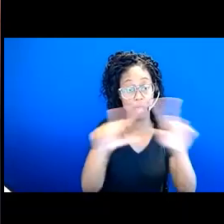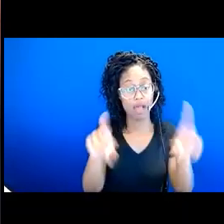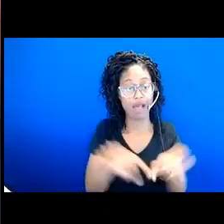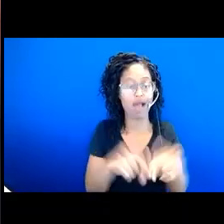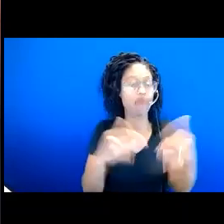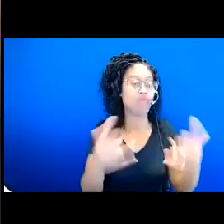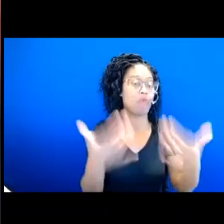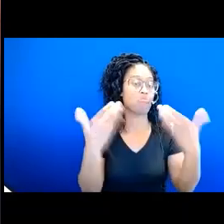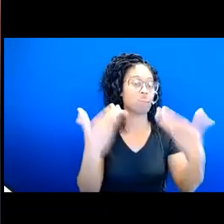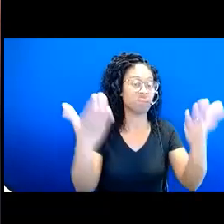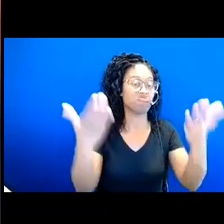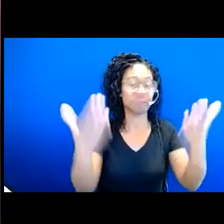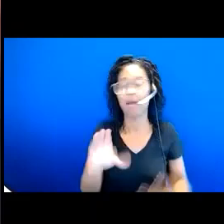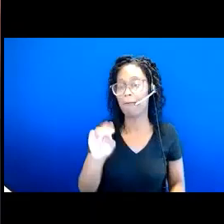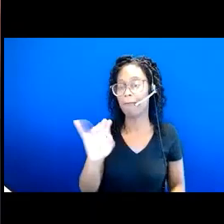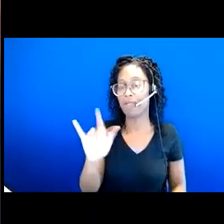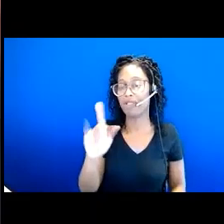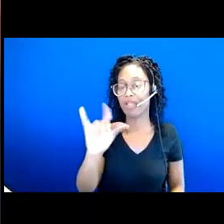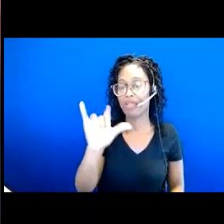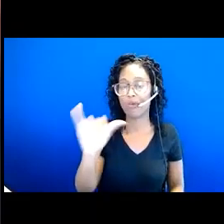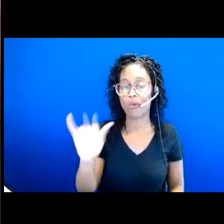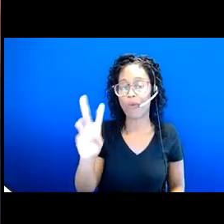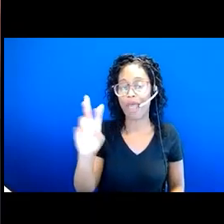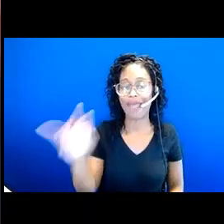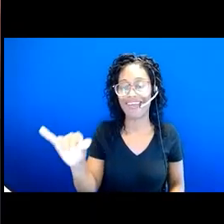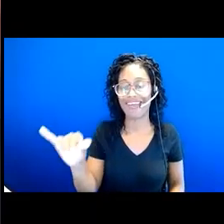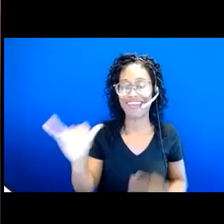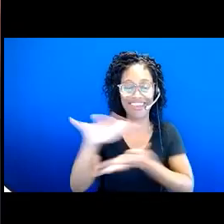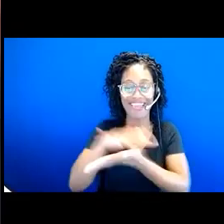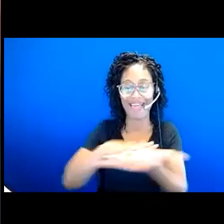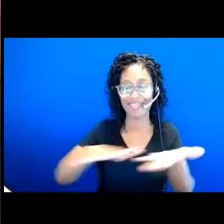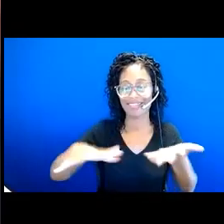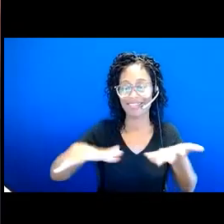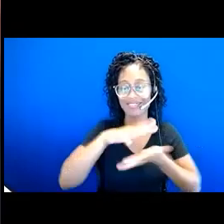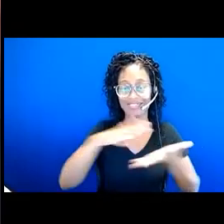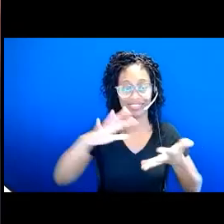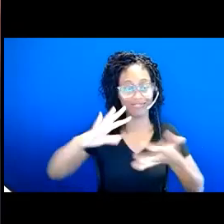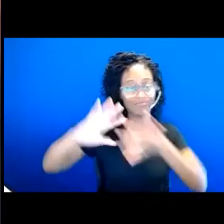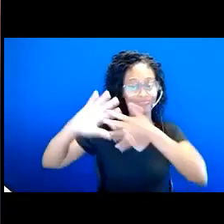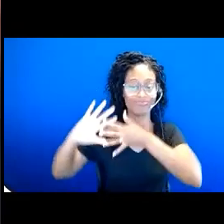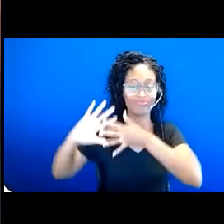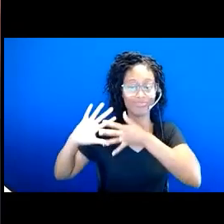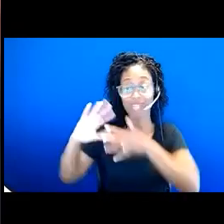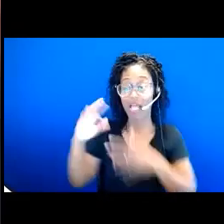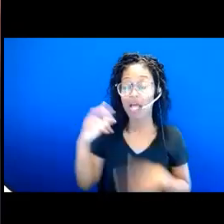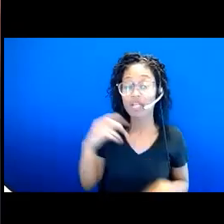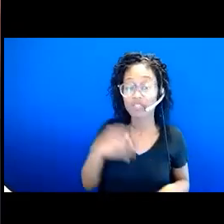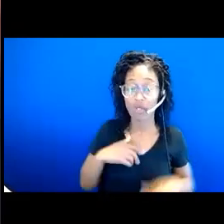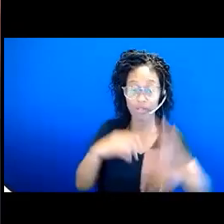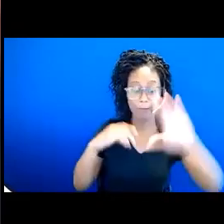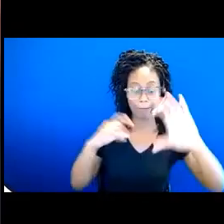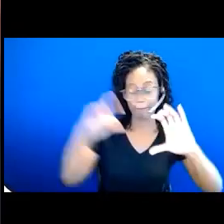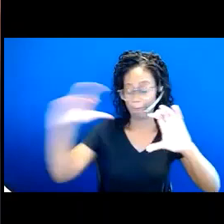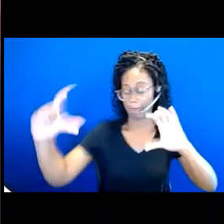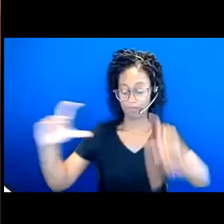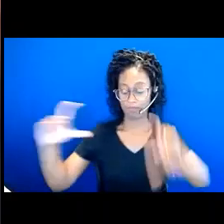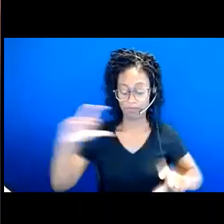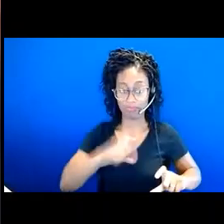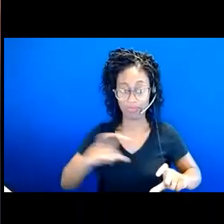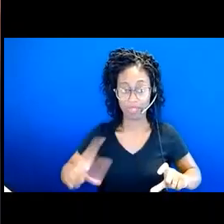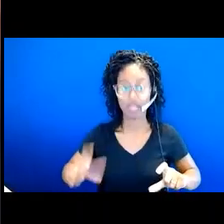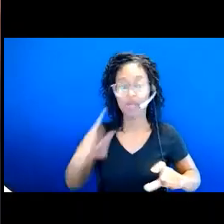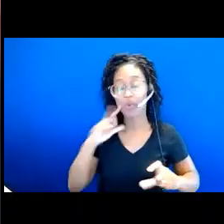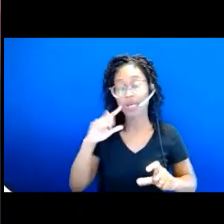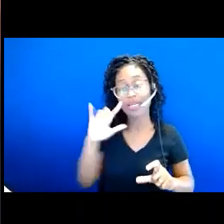the background. To add content into the content boxes, you click on the box, click up here